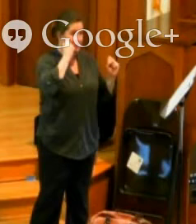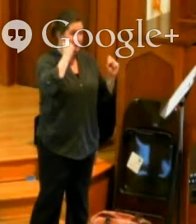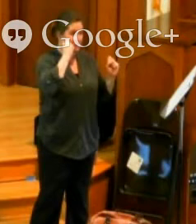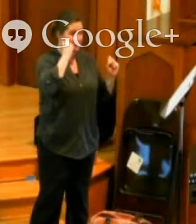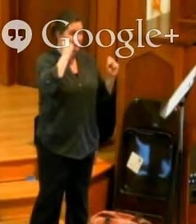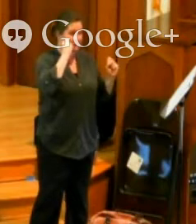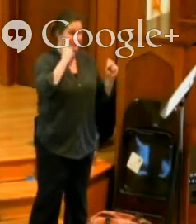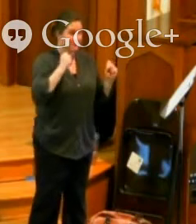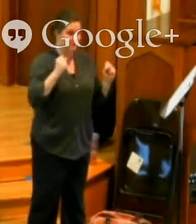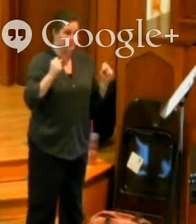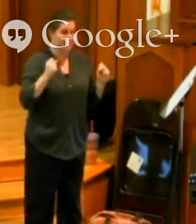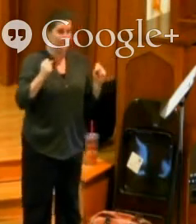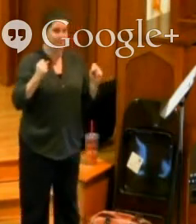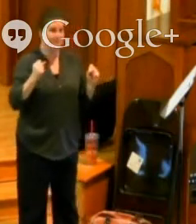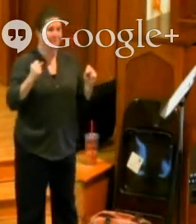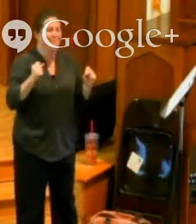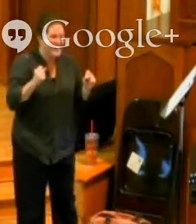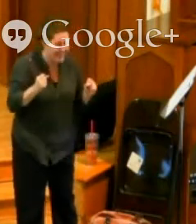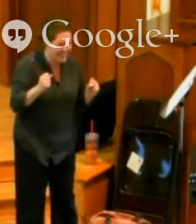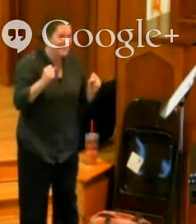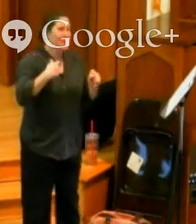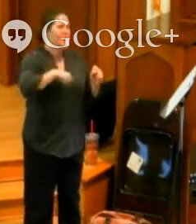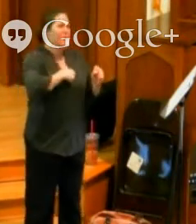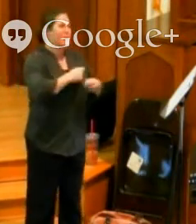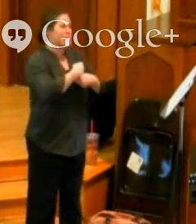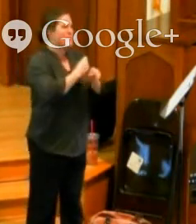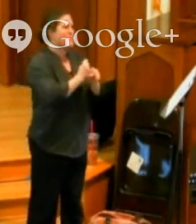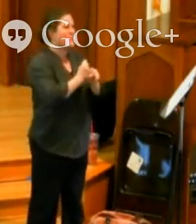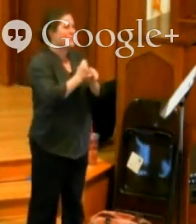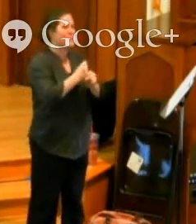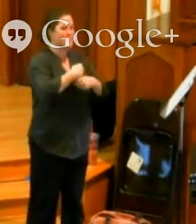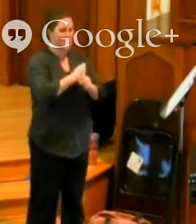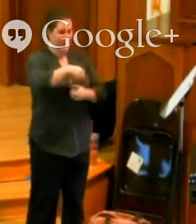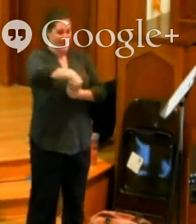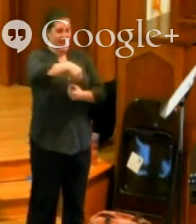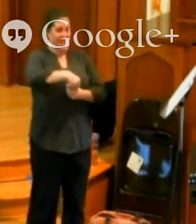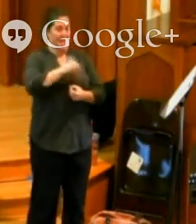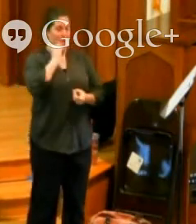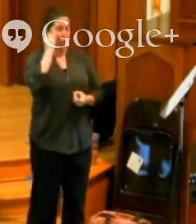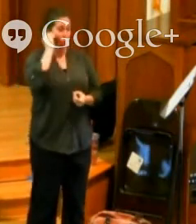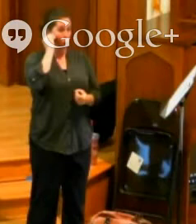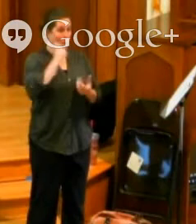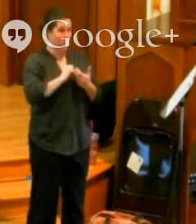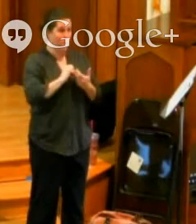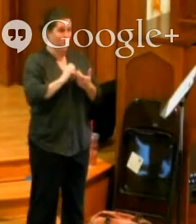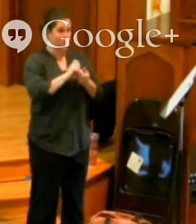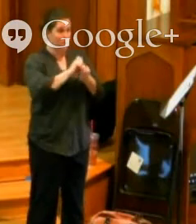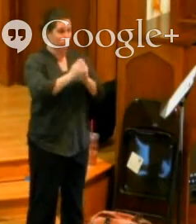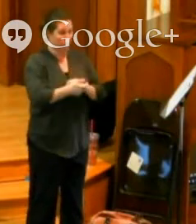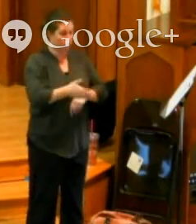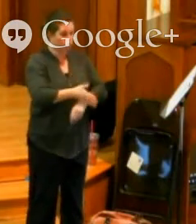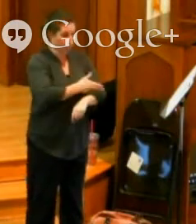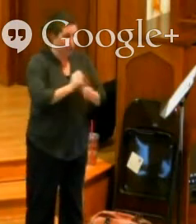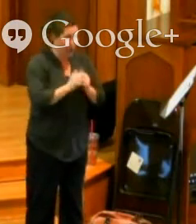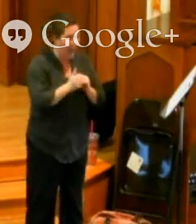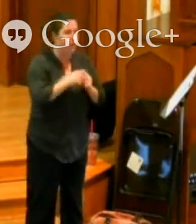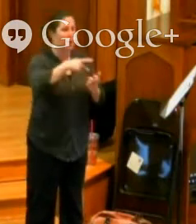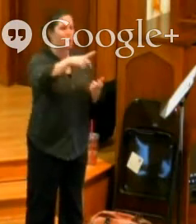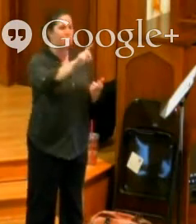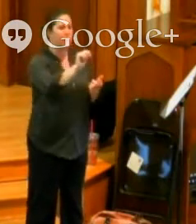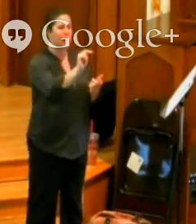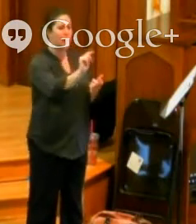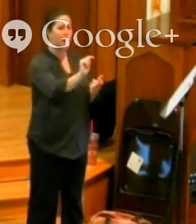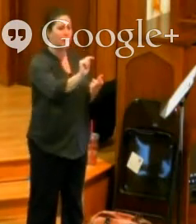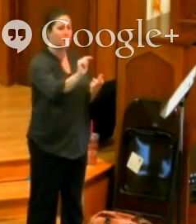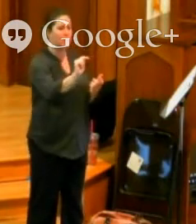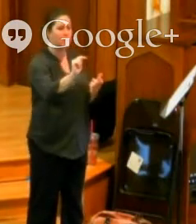is, though, we can create a little bit of that in our homes by having plants. You know, just pick something that has a lot